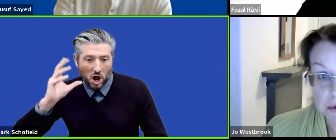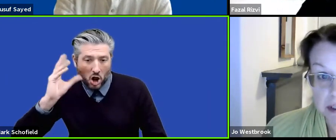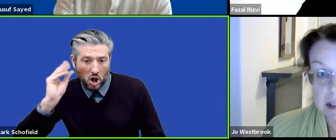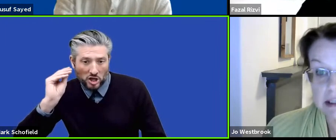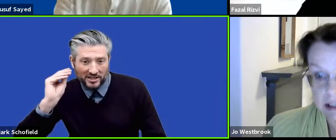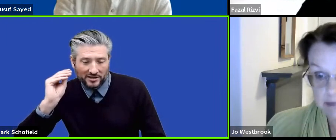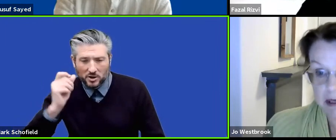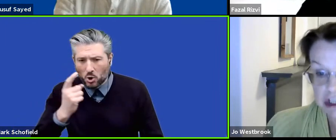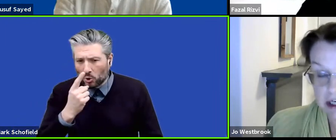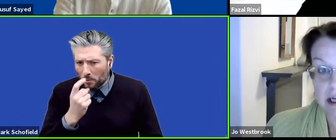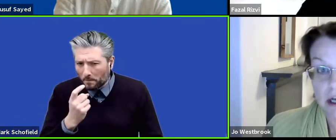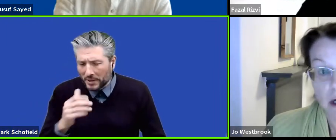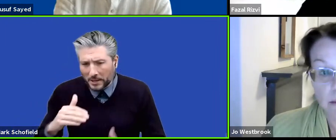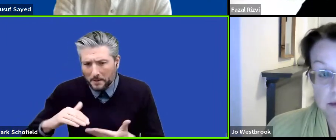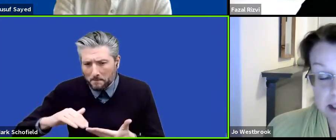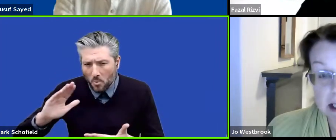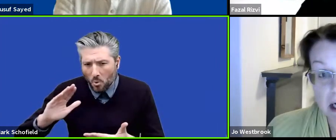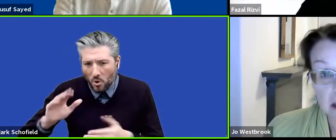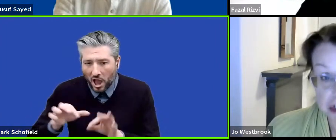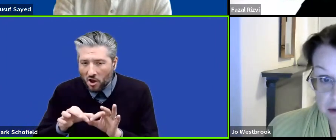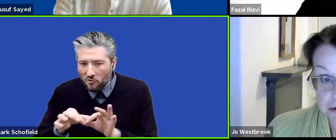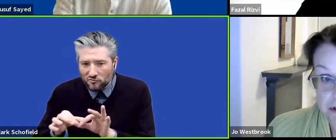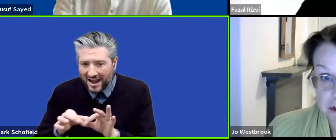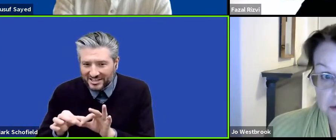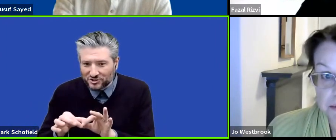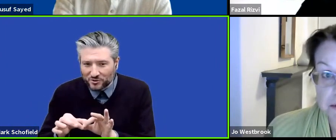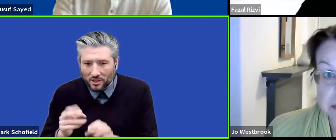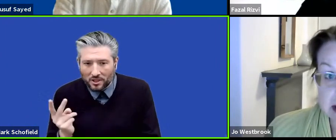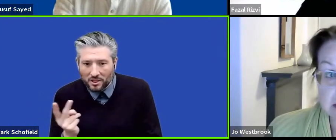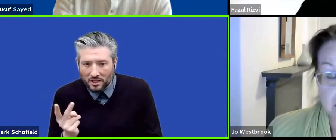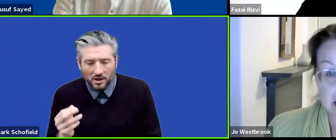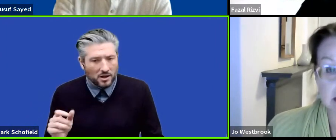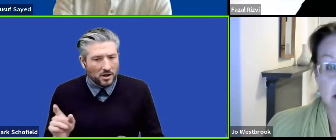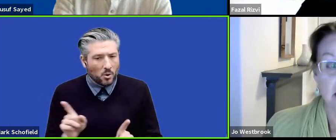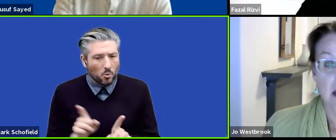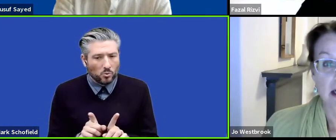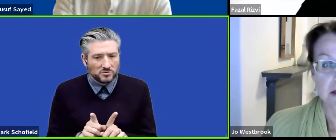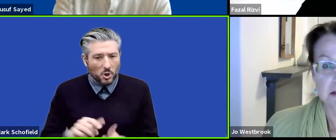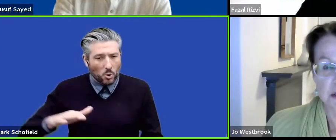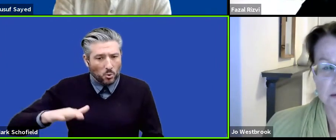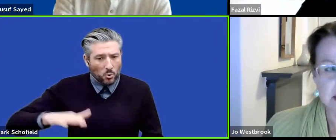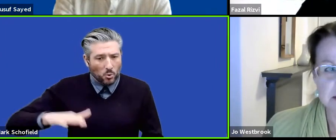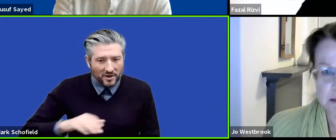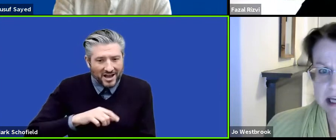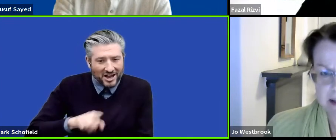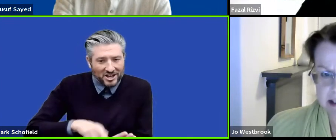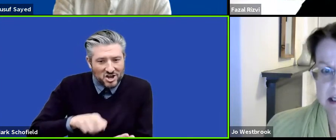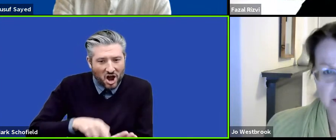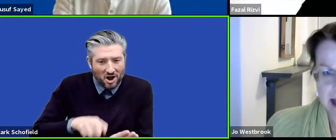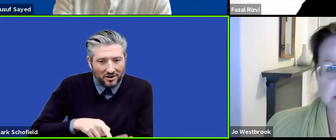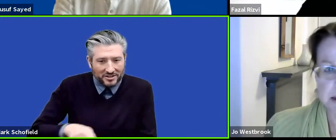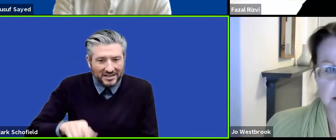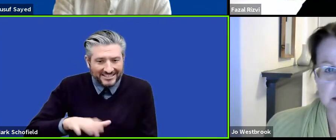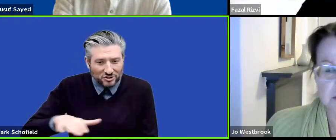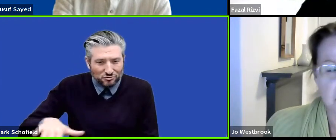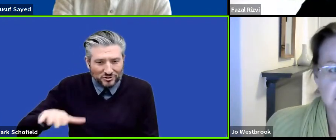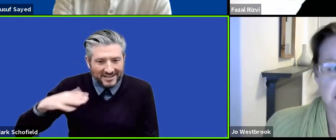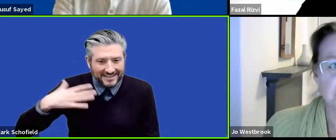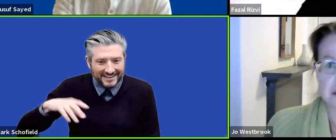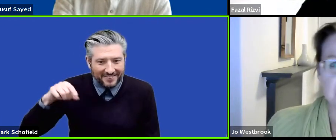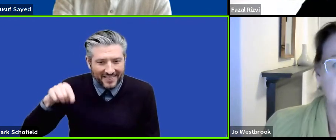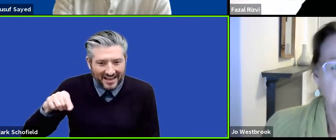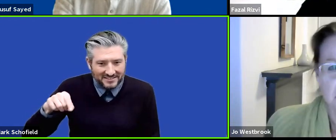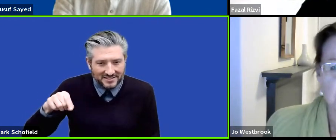smaller units, and especially with, say, younger children who need that, and who, it seemed to me, that's another absence of